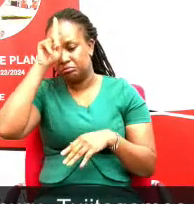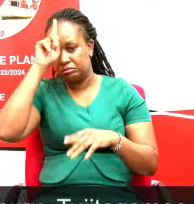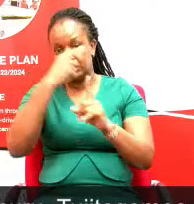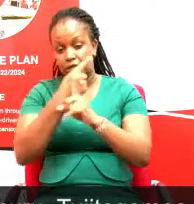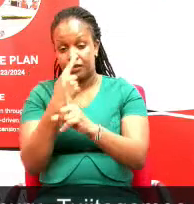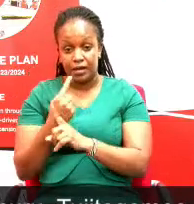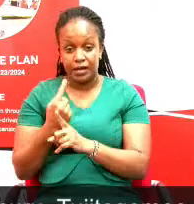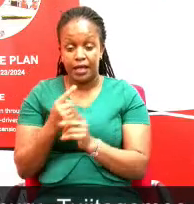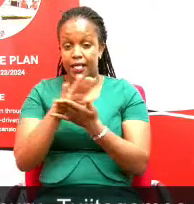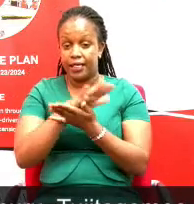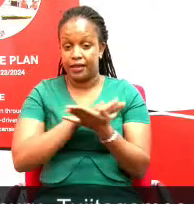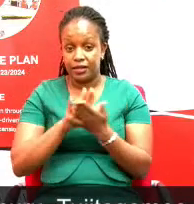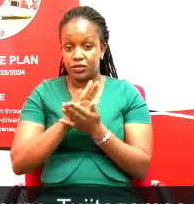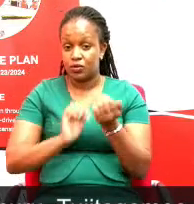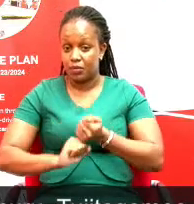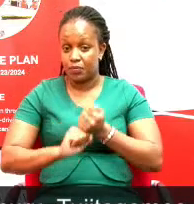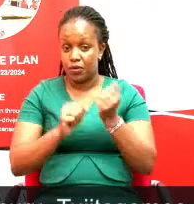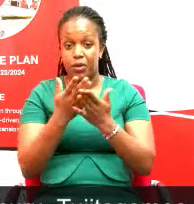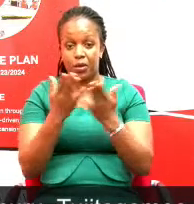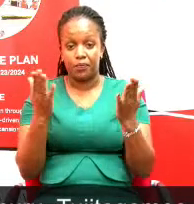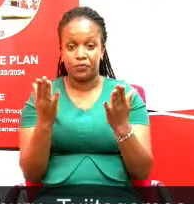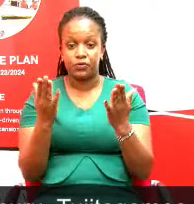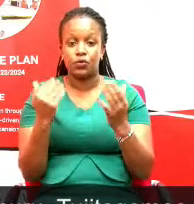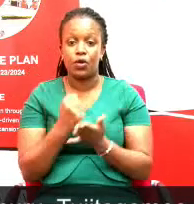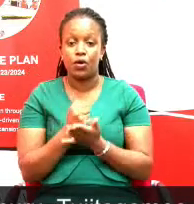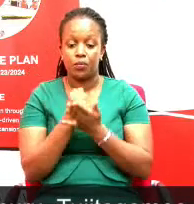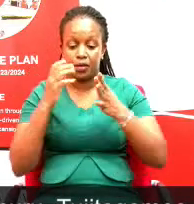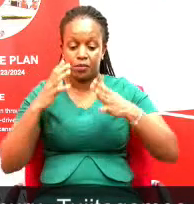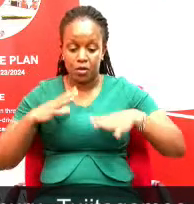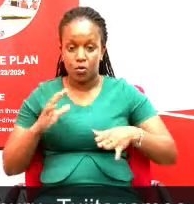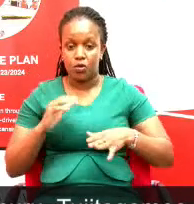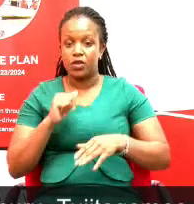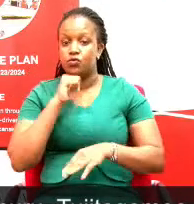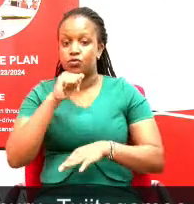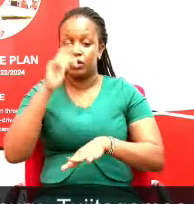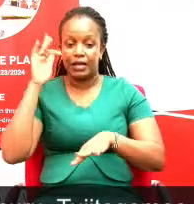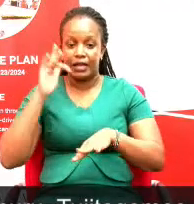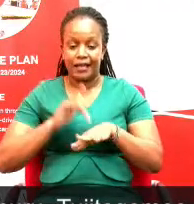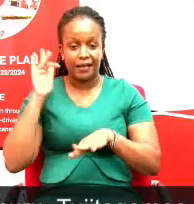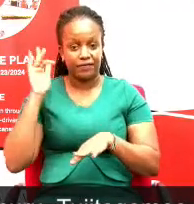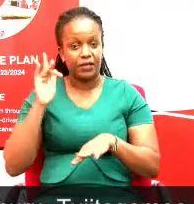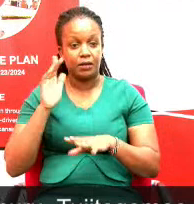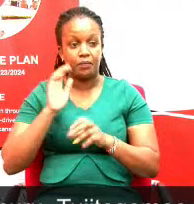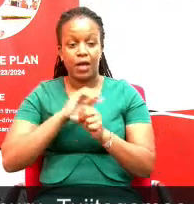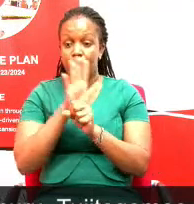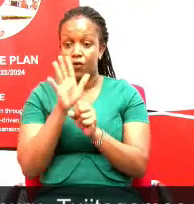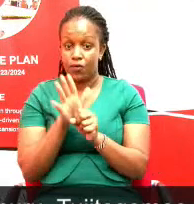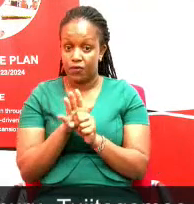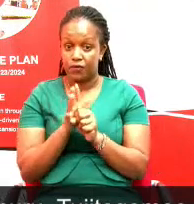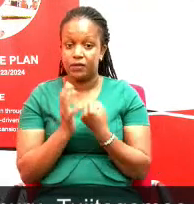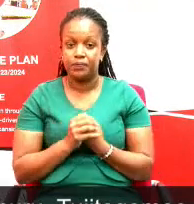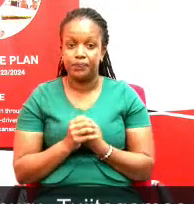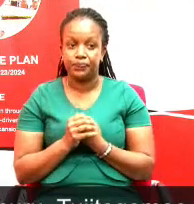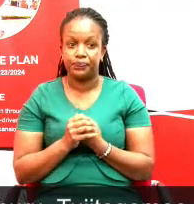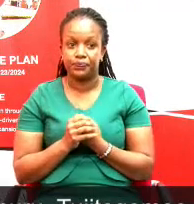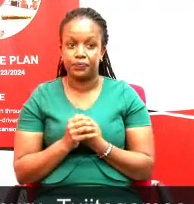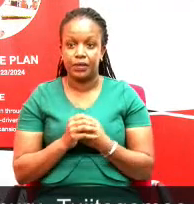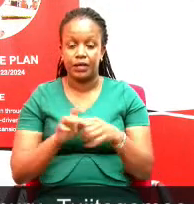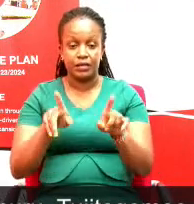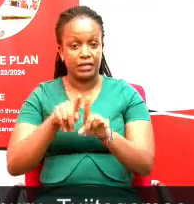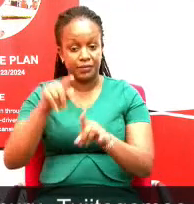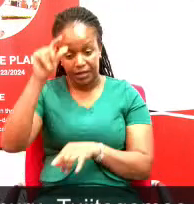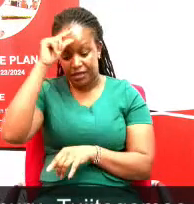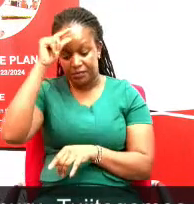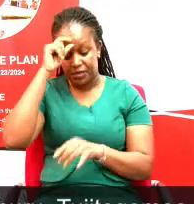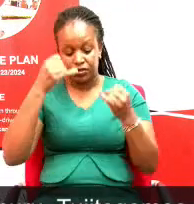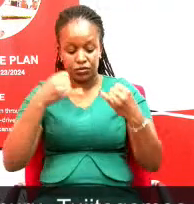idea is just to cushion our people so that they will not, the impact of the COVID will be lessened. The government went further